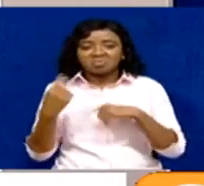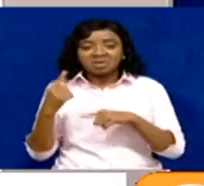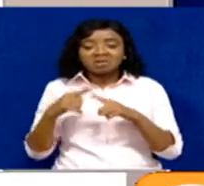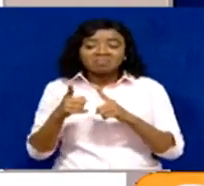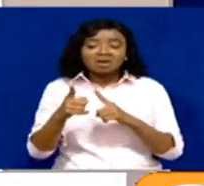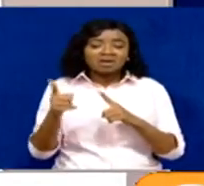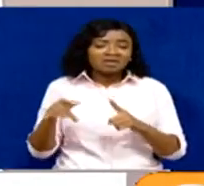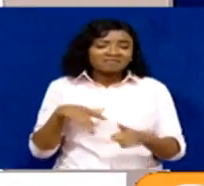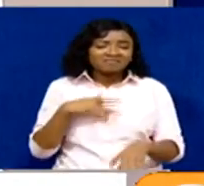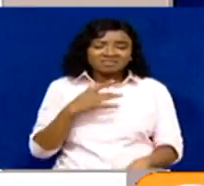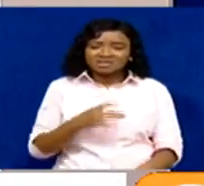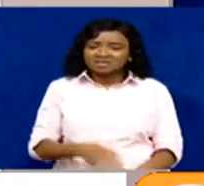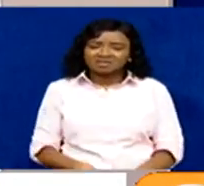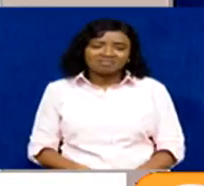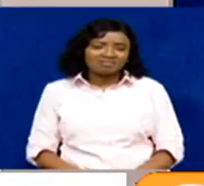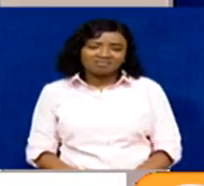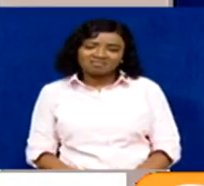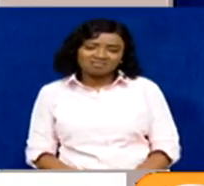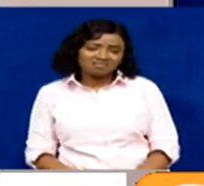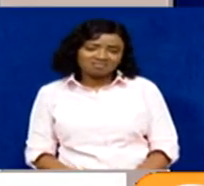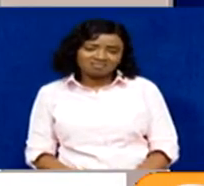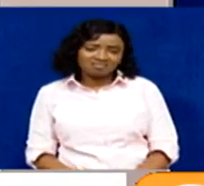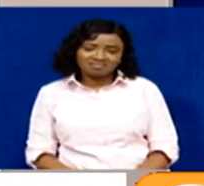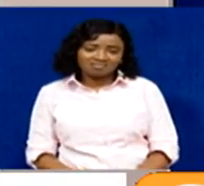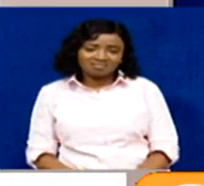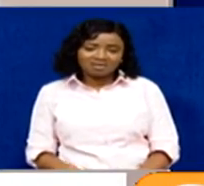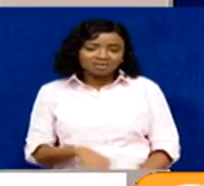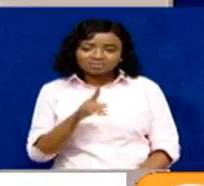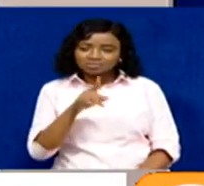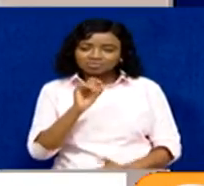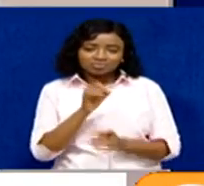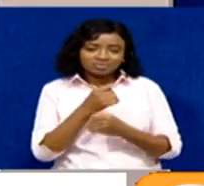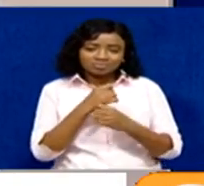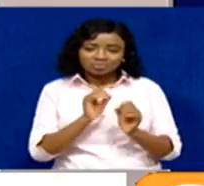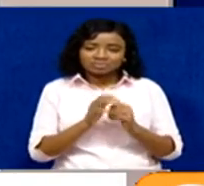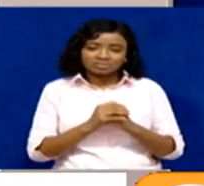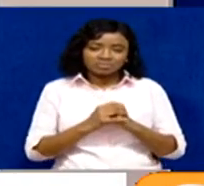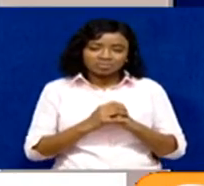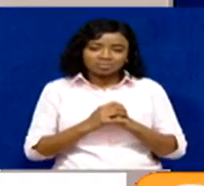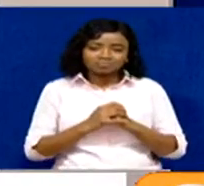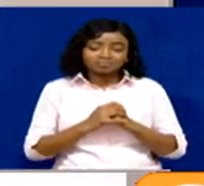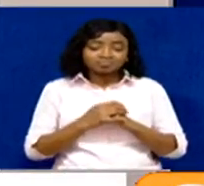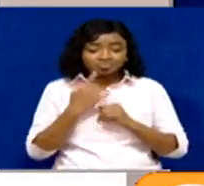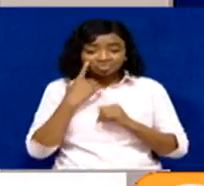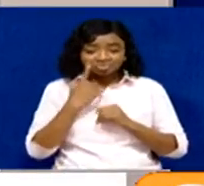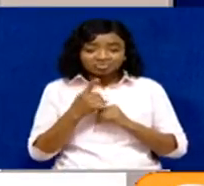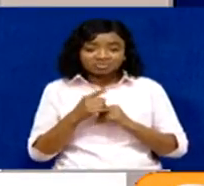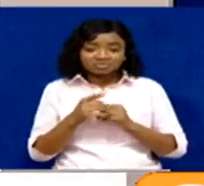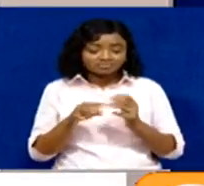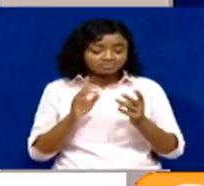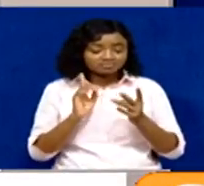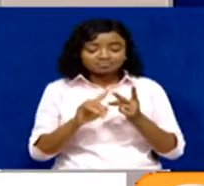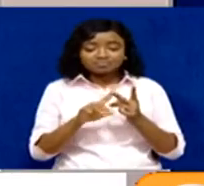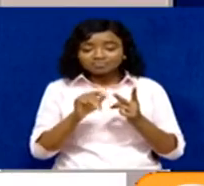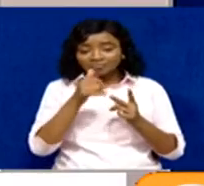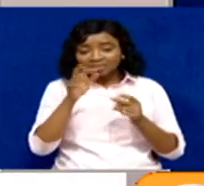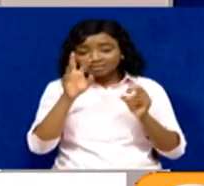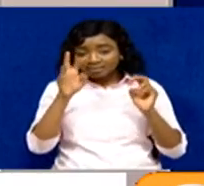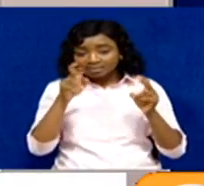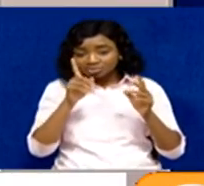feel that that is so. So there are some issues, and even the question of development, like after I